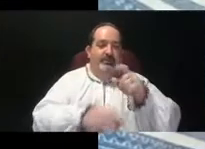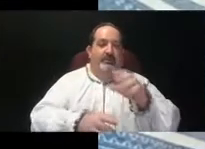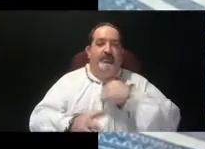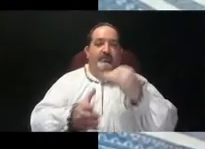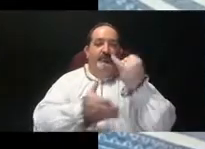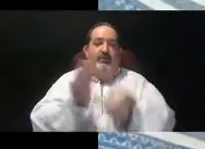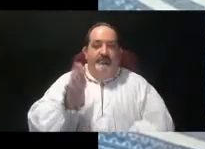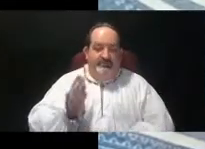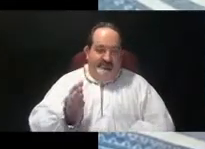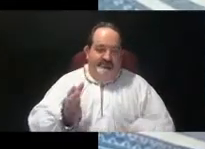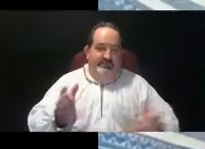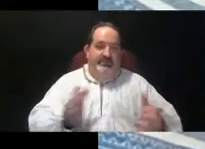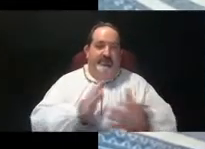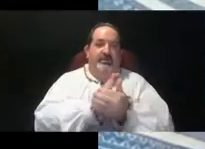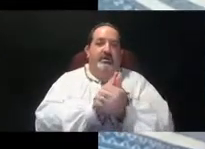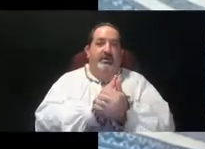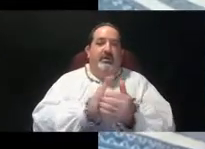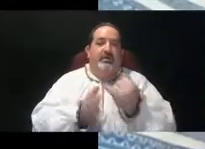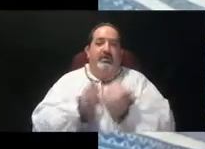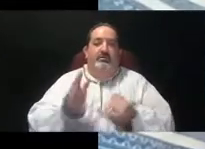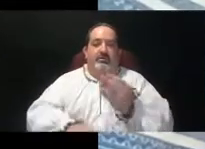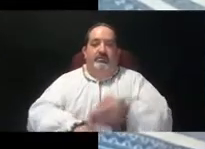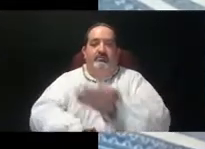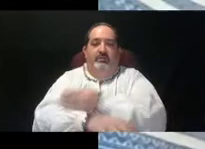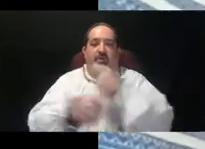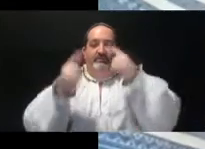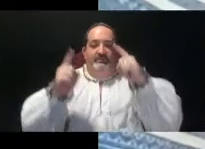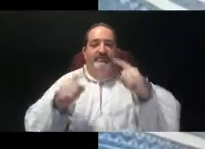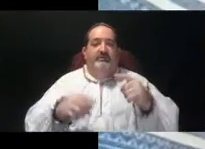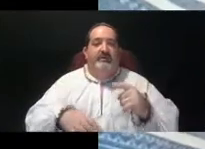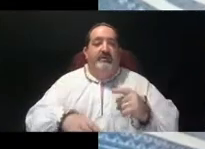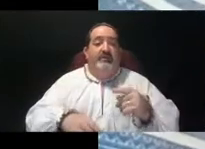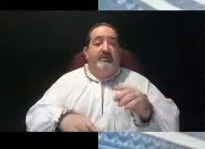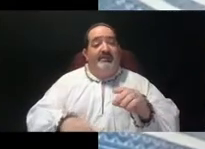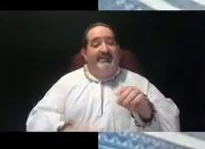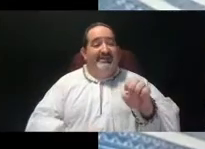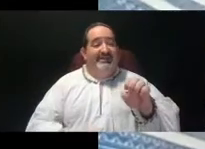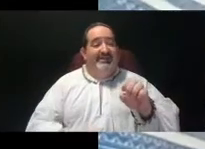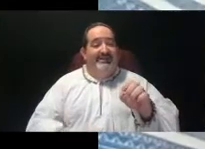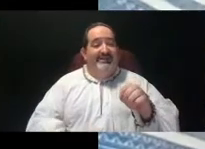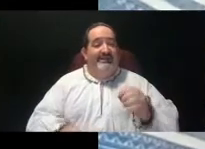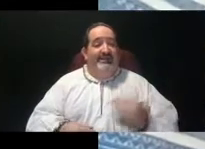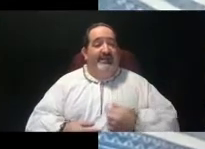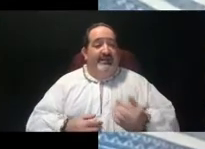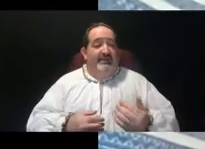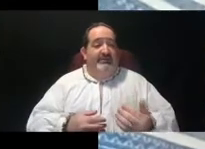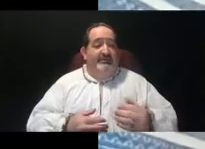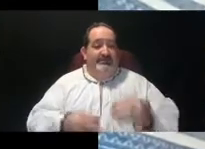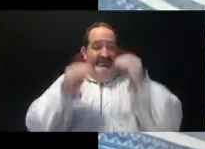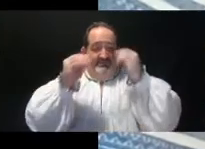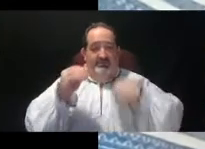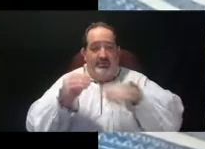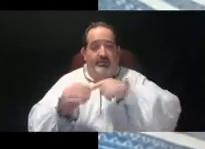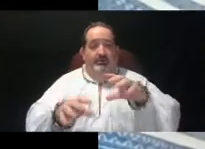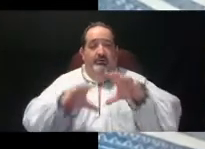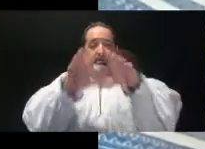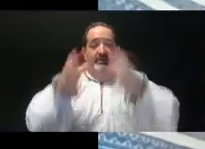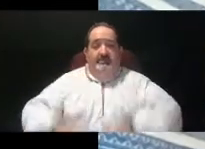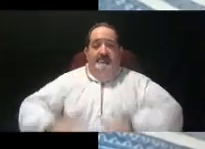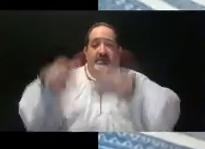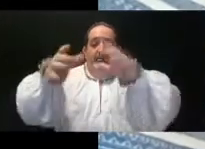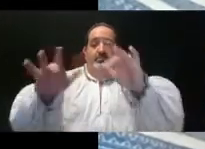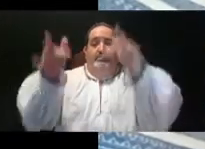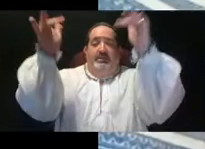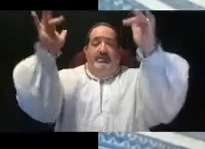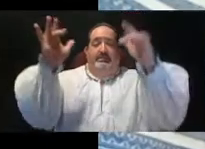arts, thereby enlightening and ennobling us all. The token of this order is a tower in radiance, inset with a gem